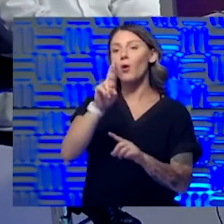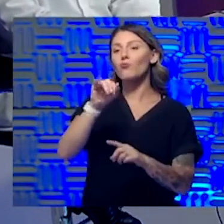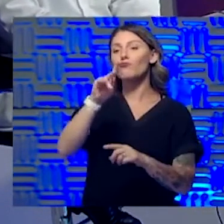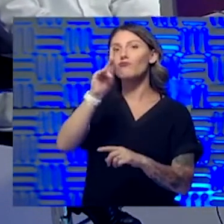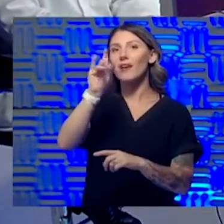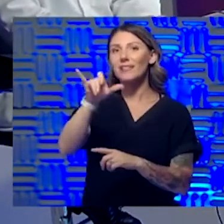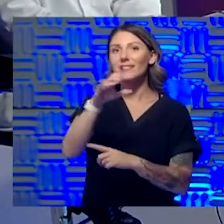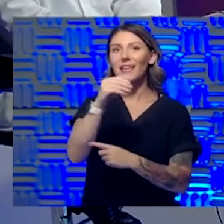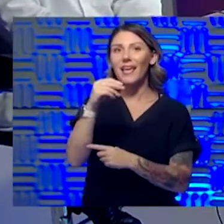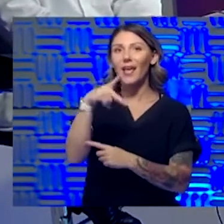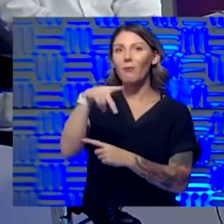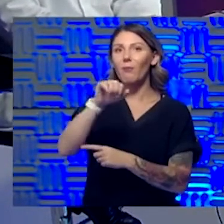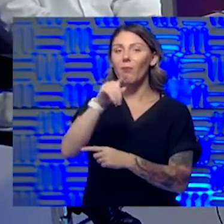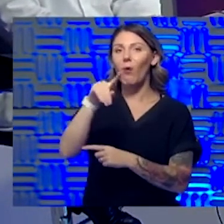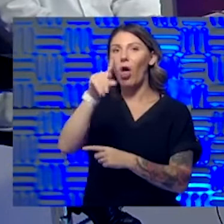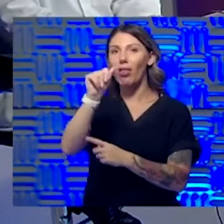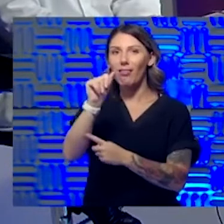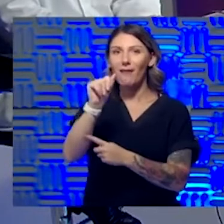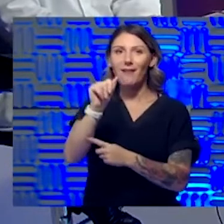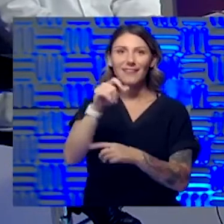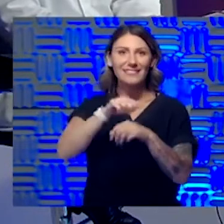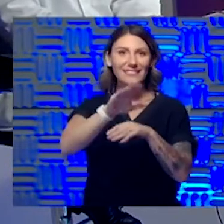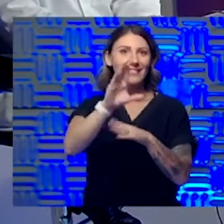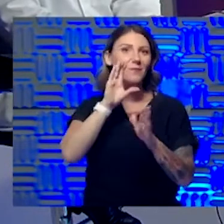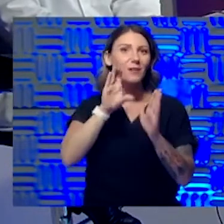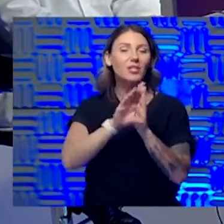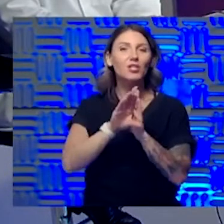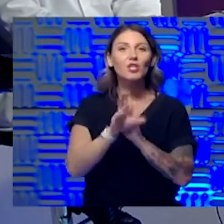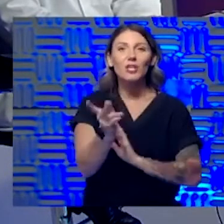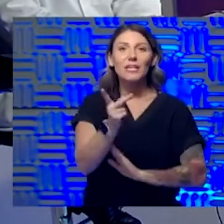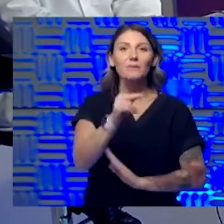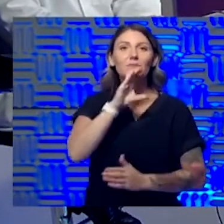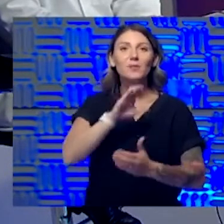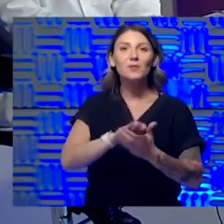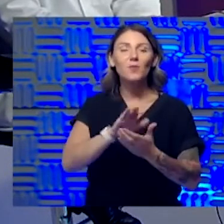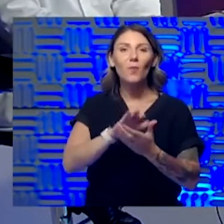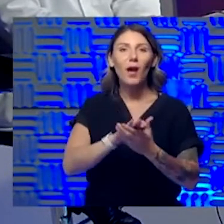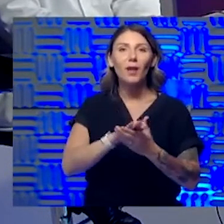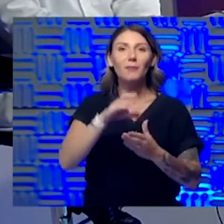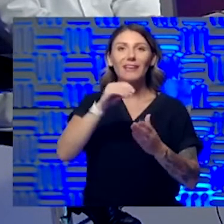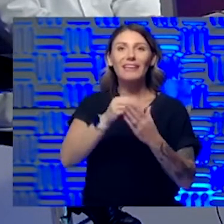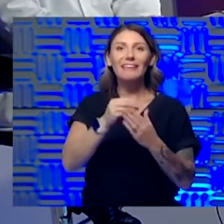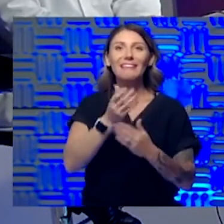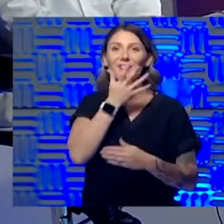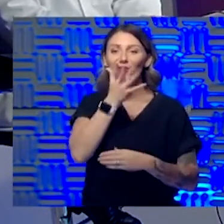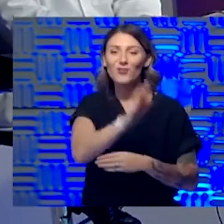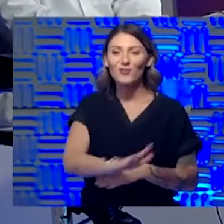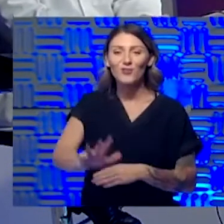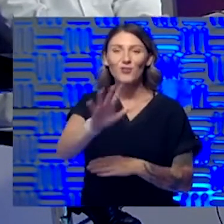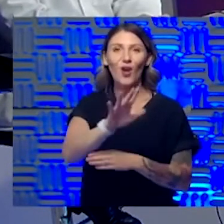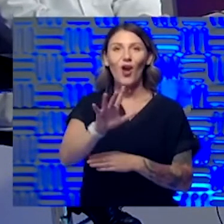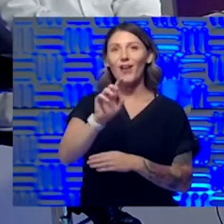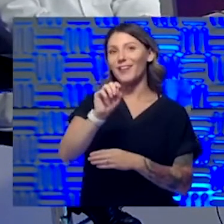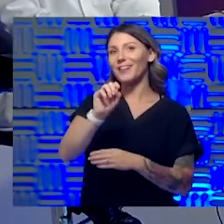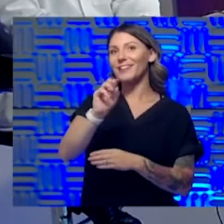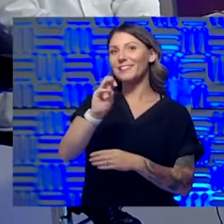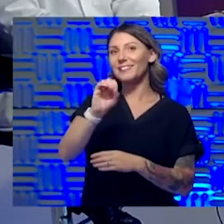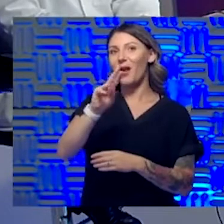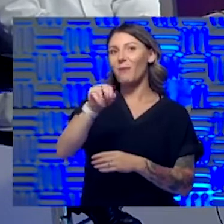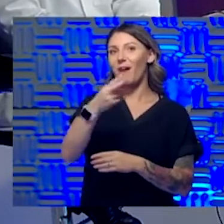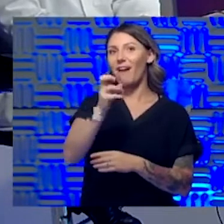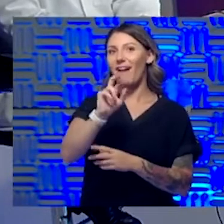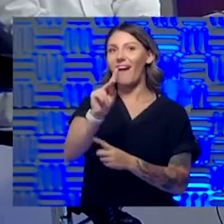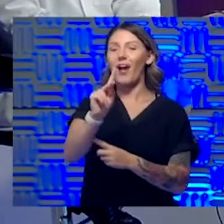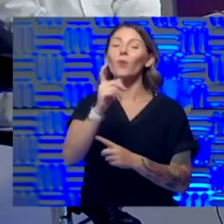it had a installation or a picture of he and his wife in a yard along Tomahawk that they wanted to show, and not a picture of he